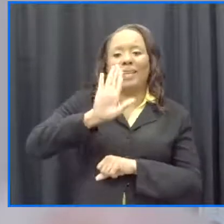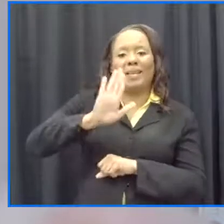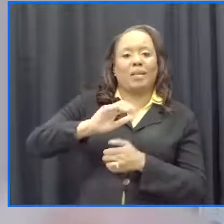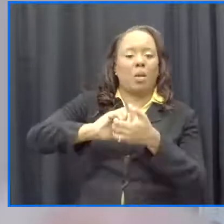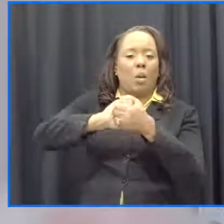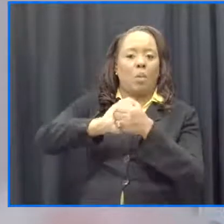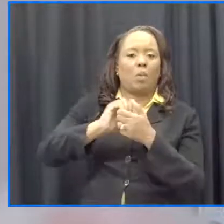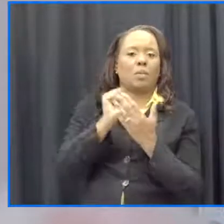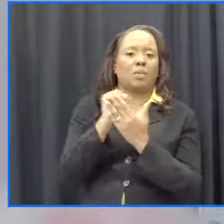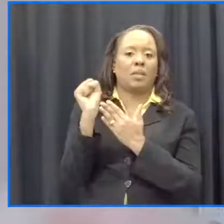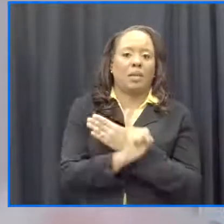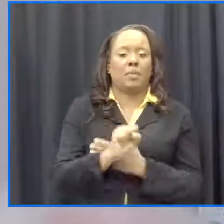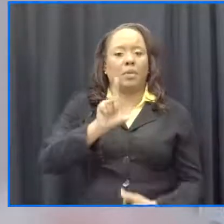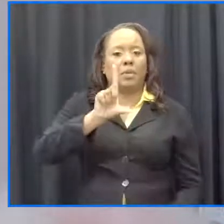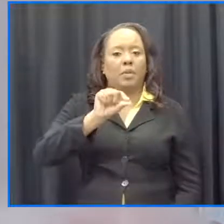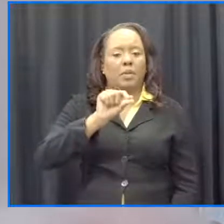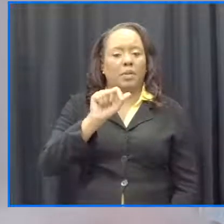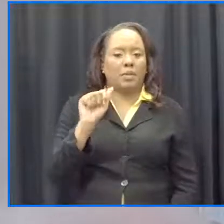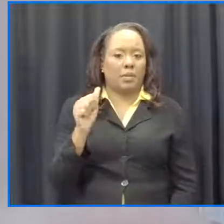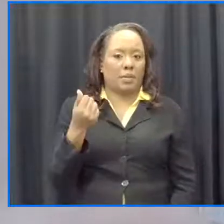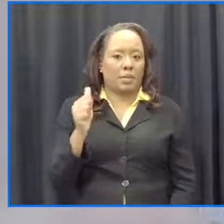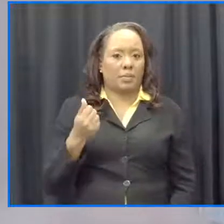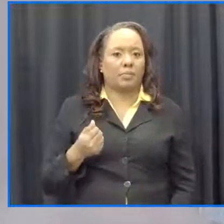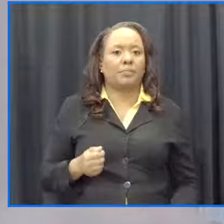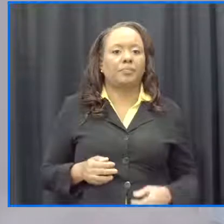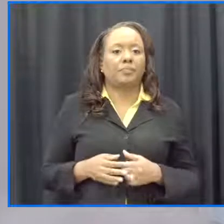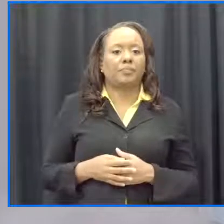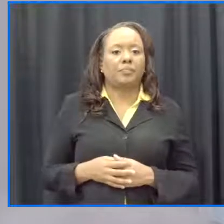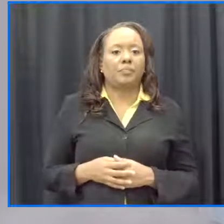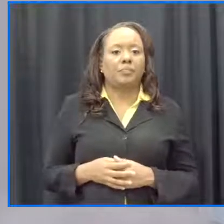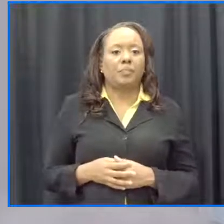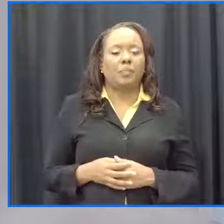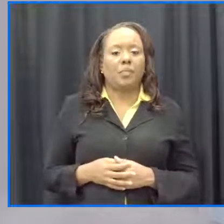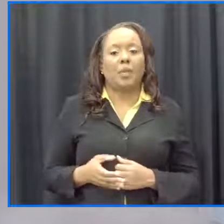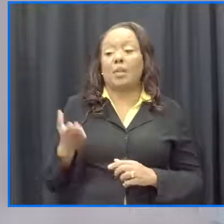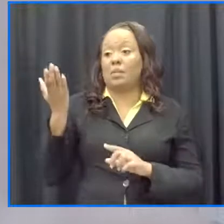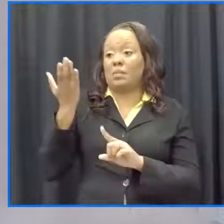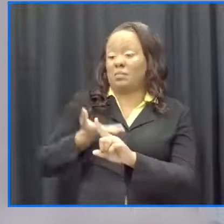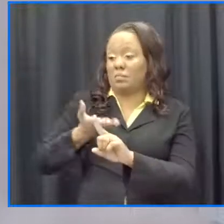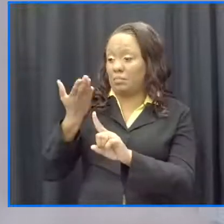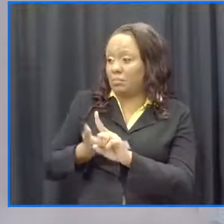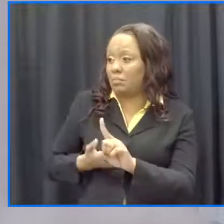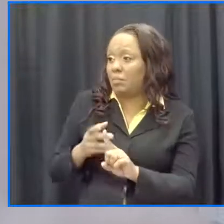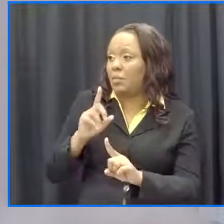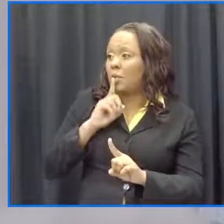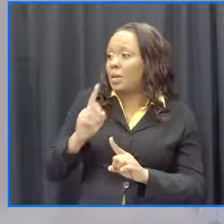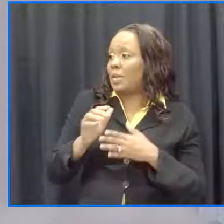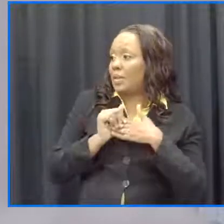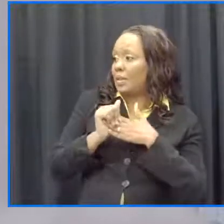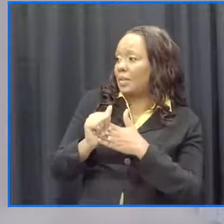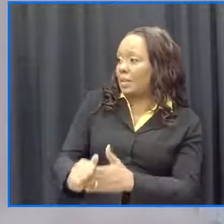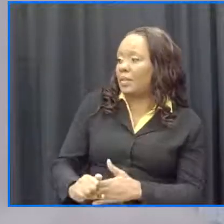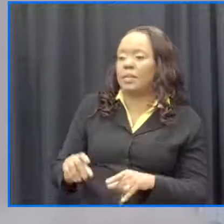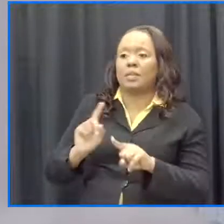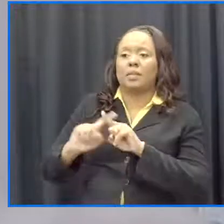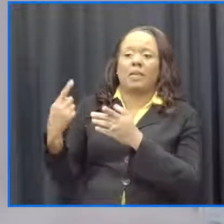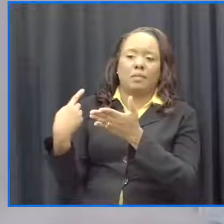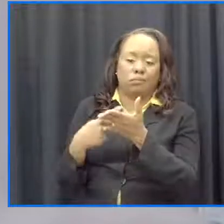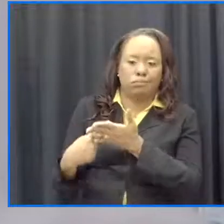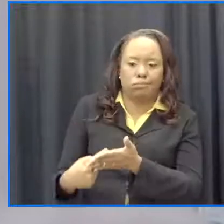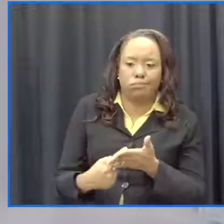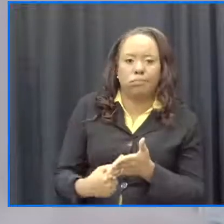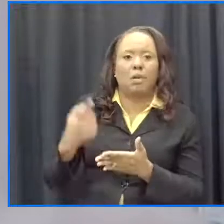law practice in September 2010. He has been the lead advocate in a number of seminal constitutional